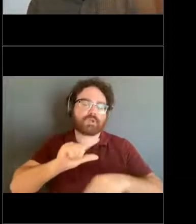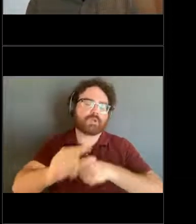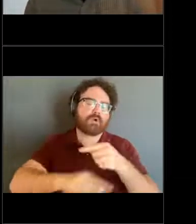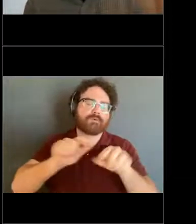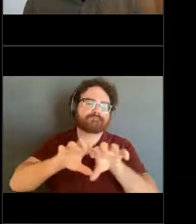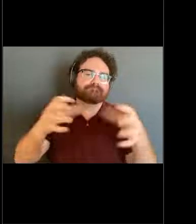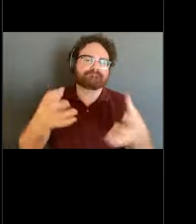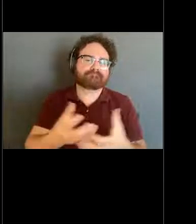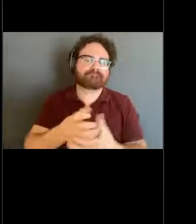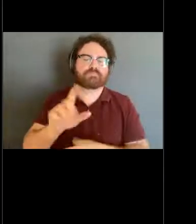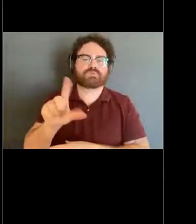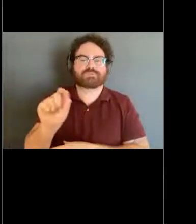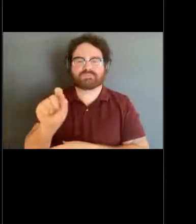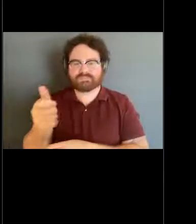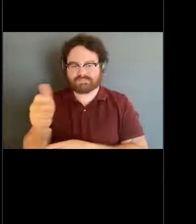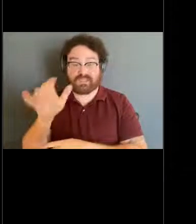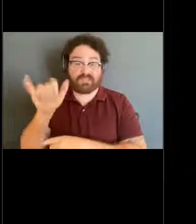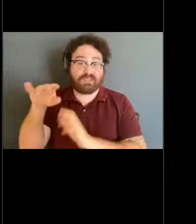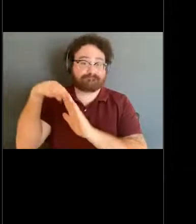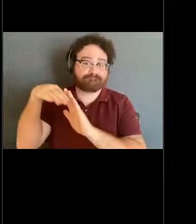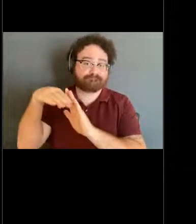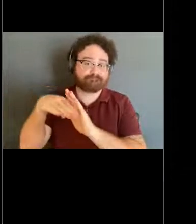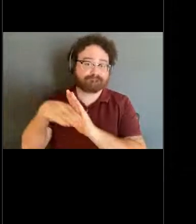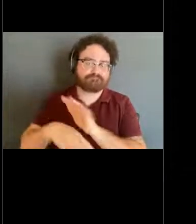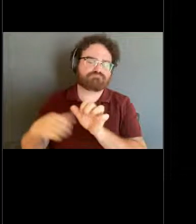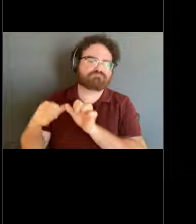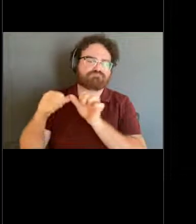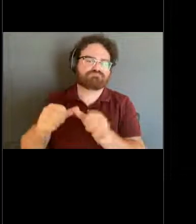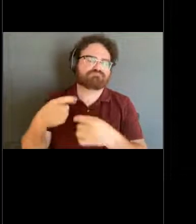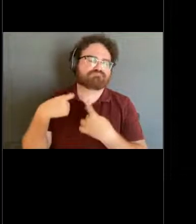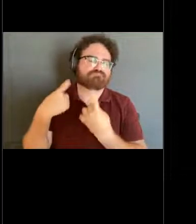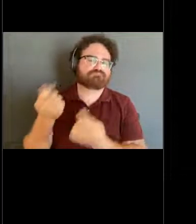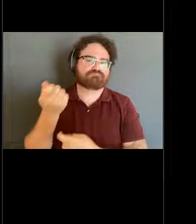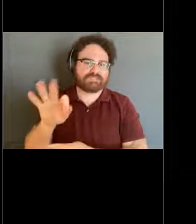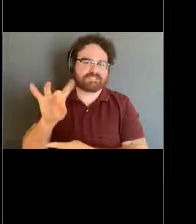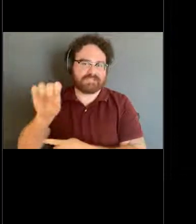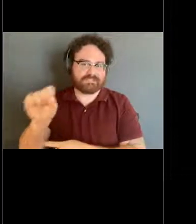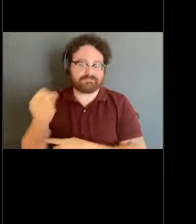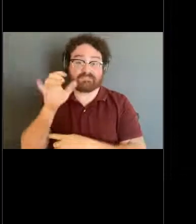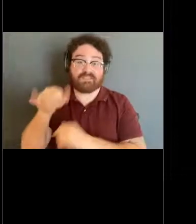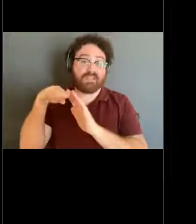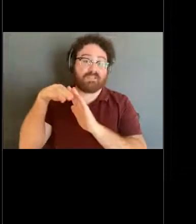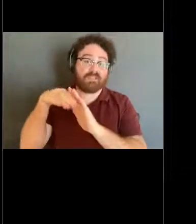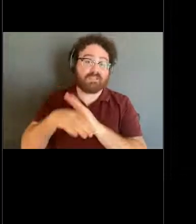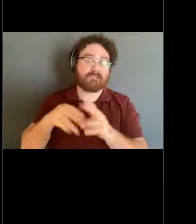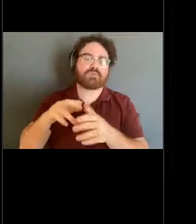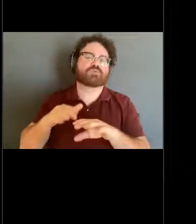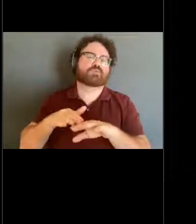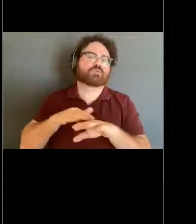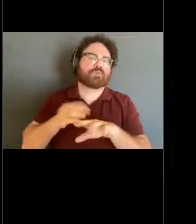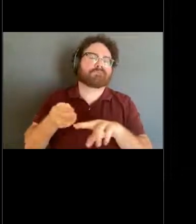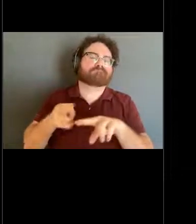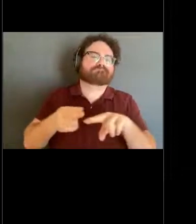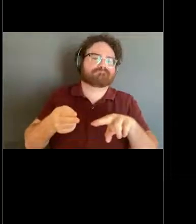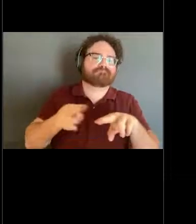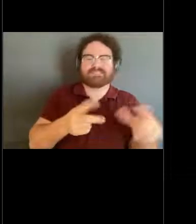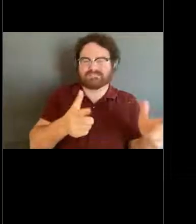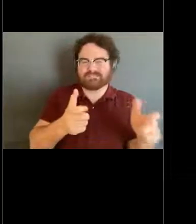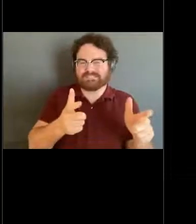been declining fairly steadily since the 1990s, and that decline had been slowly accelerating until